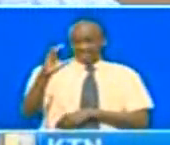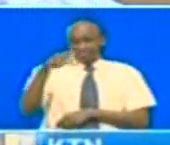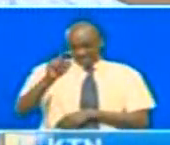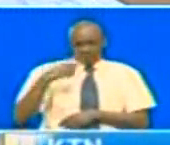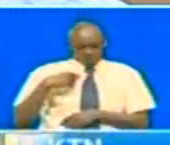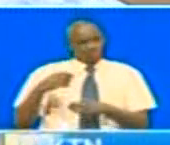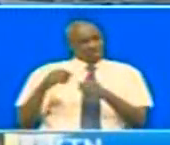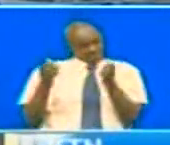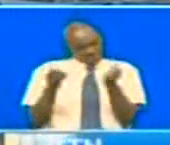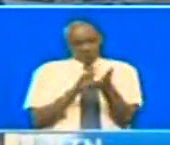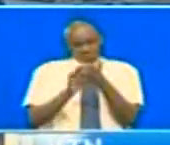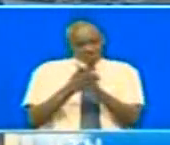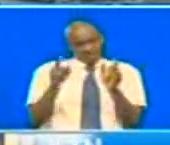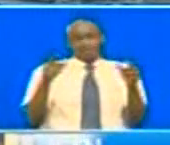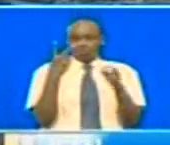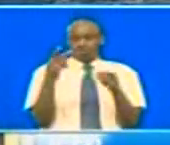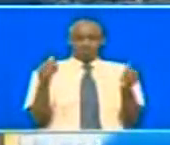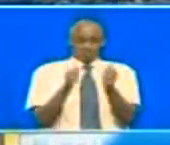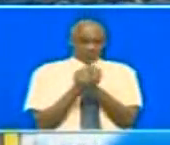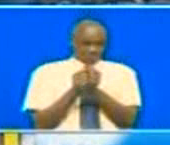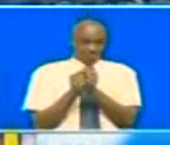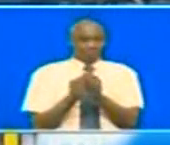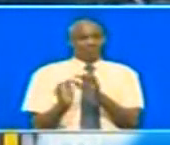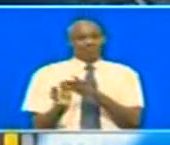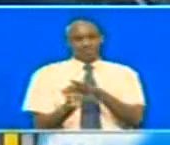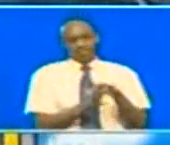and harmonize the two groups. ODM has been accused of